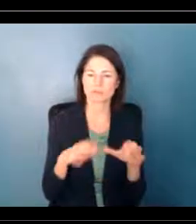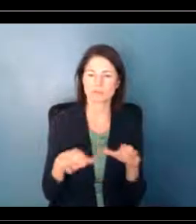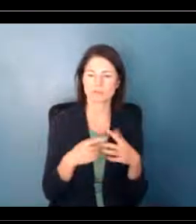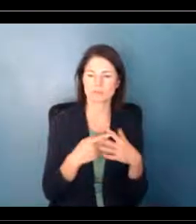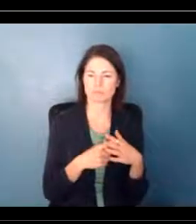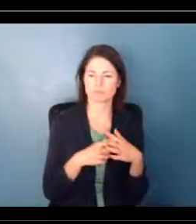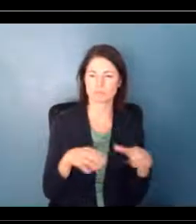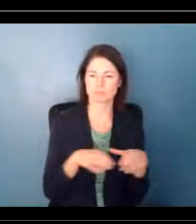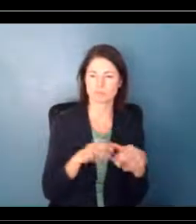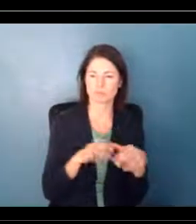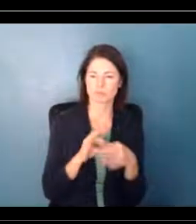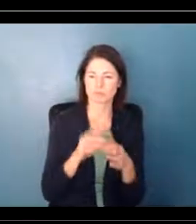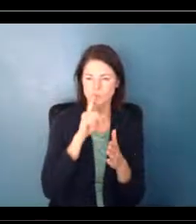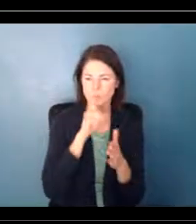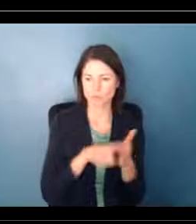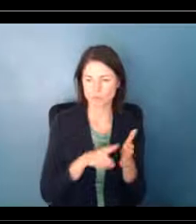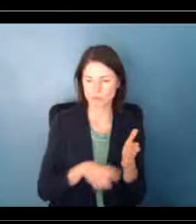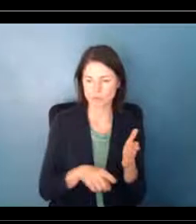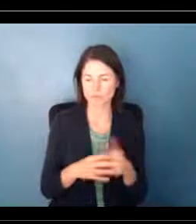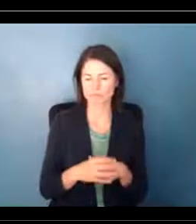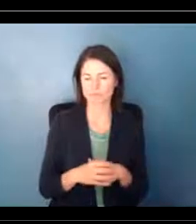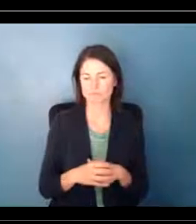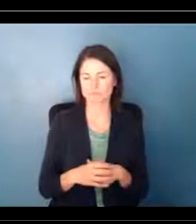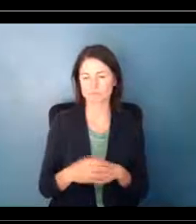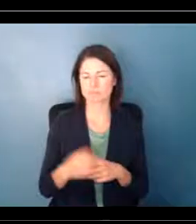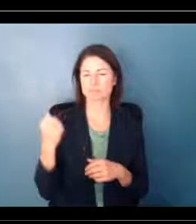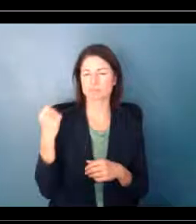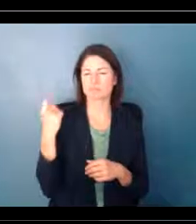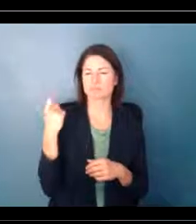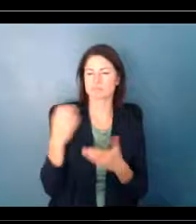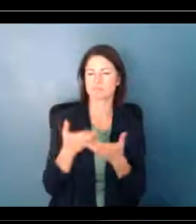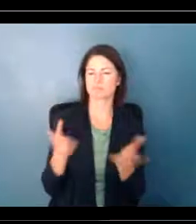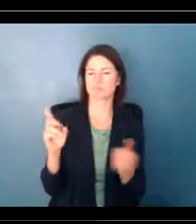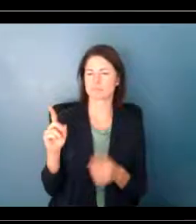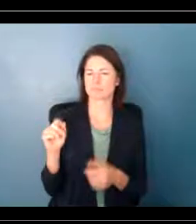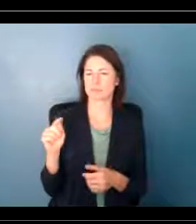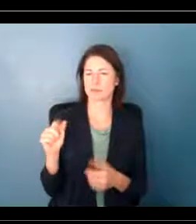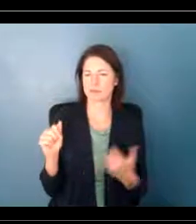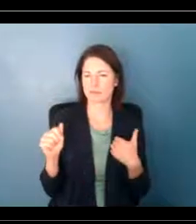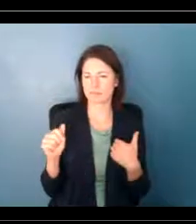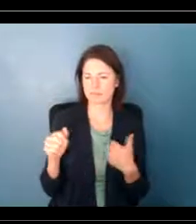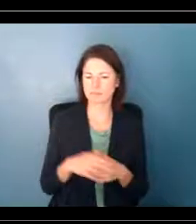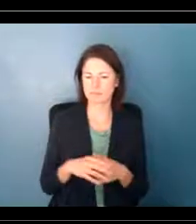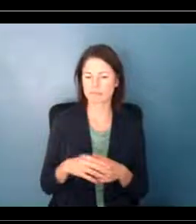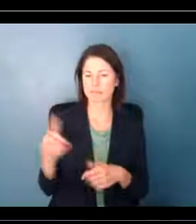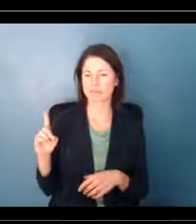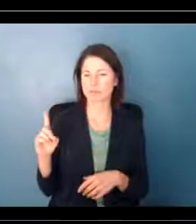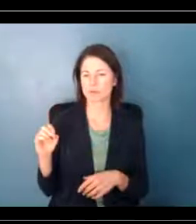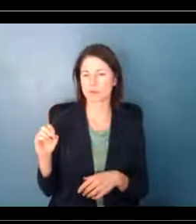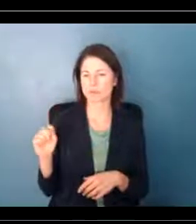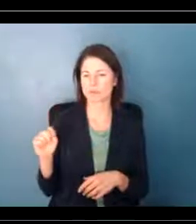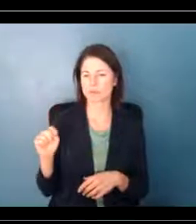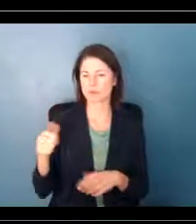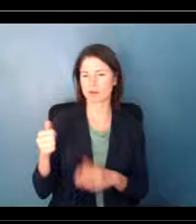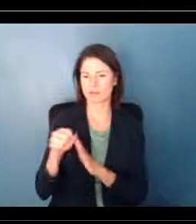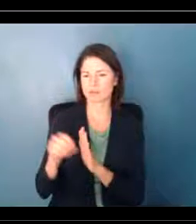to research, understanding what data is out there. We're working with some other state DOTs. I'm just trying to